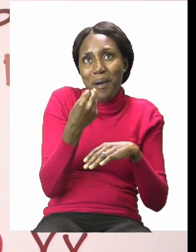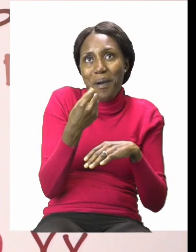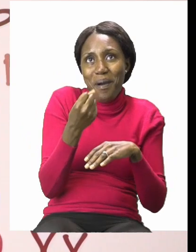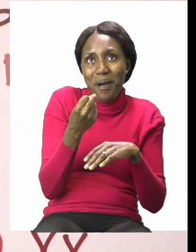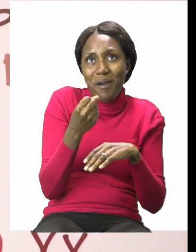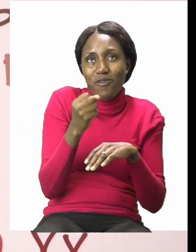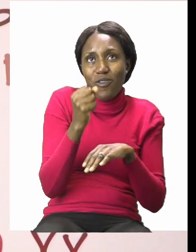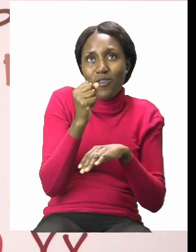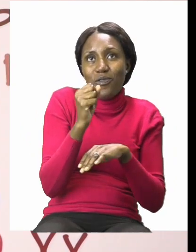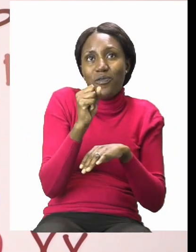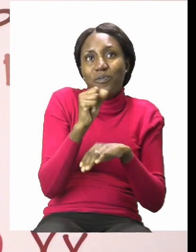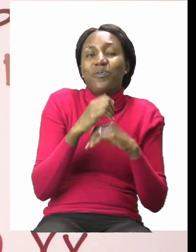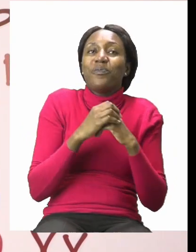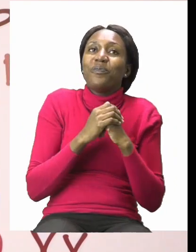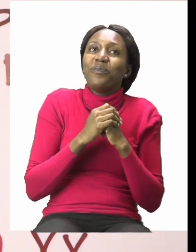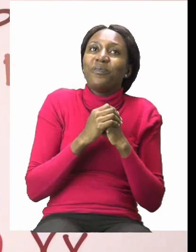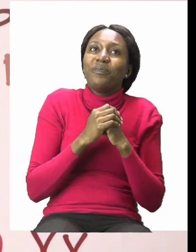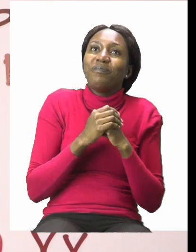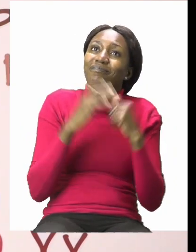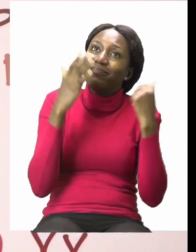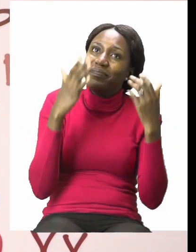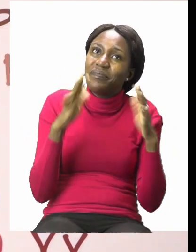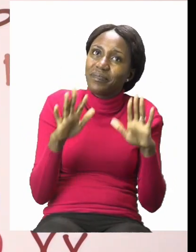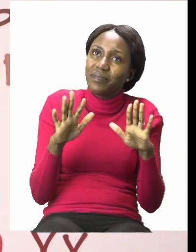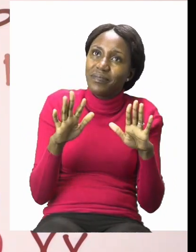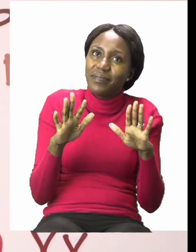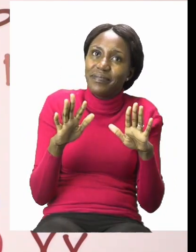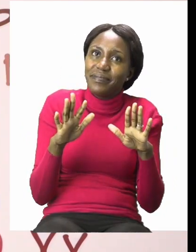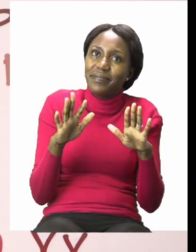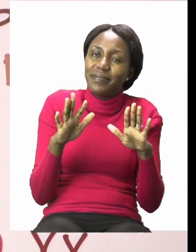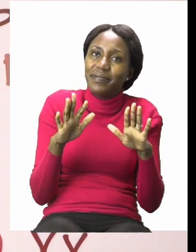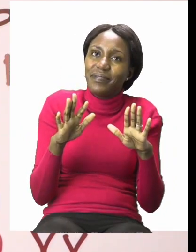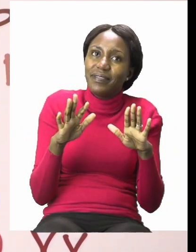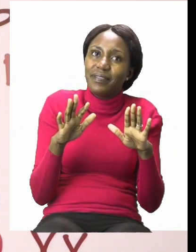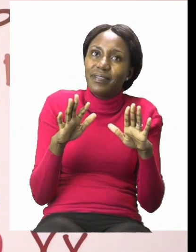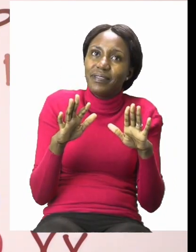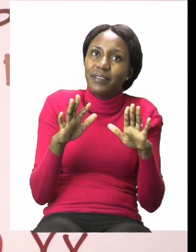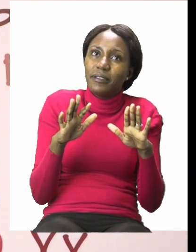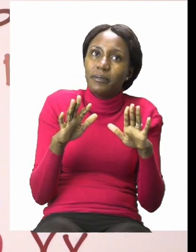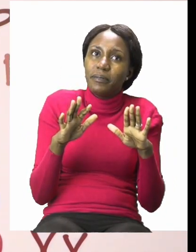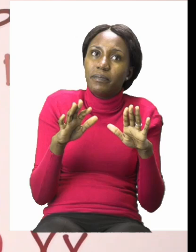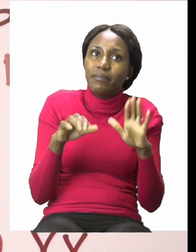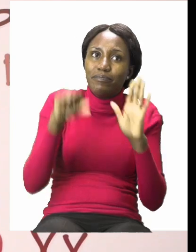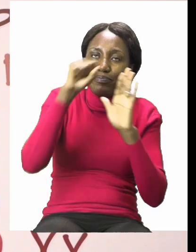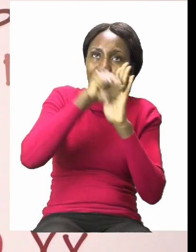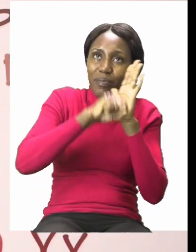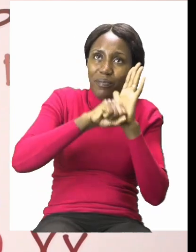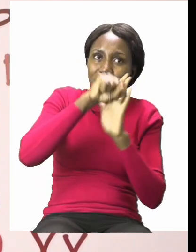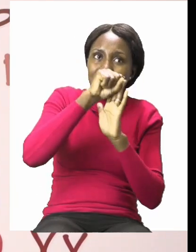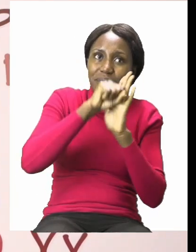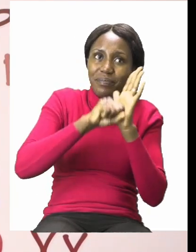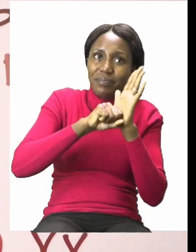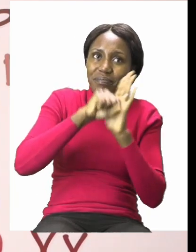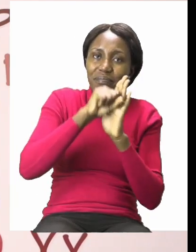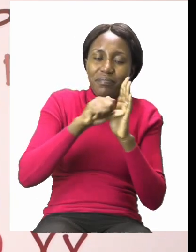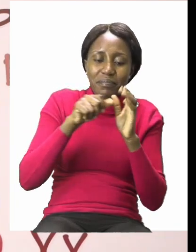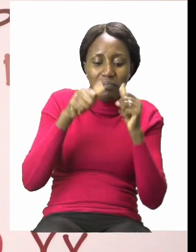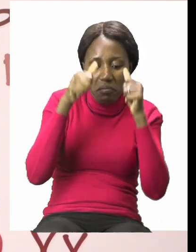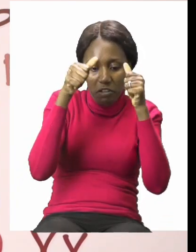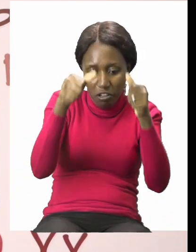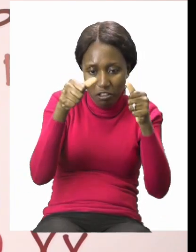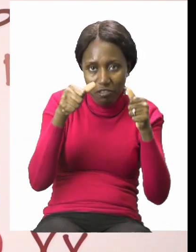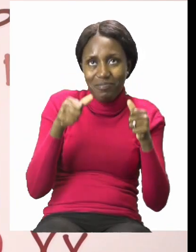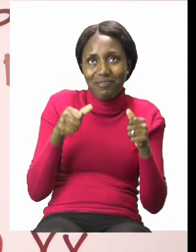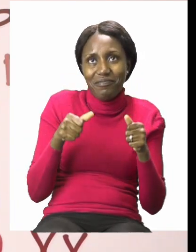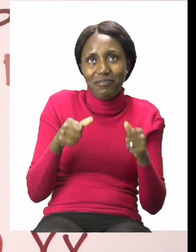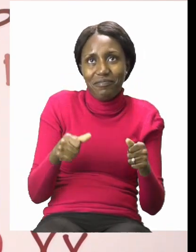come out. When you're done cutting out your house, you are going to use glue to paste. Now